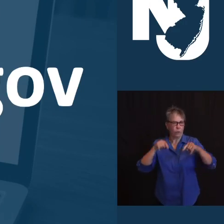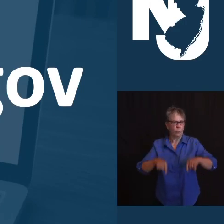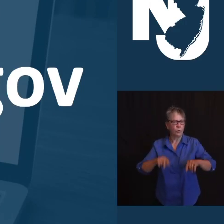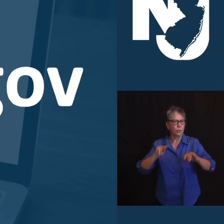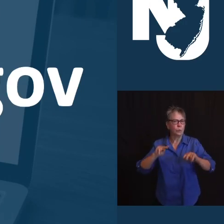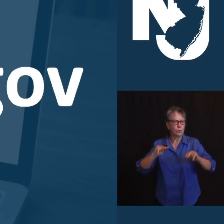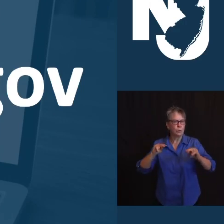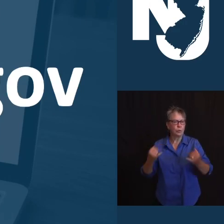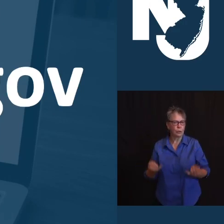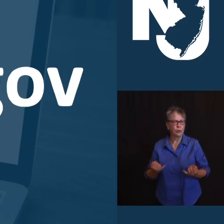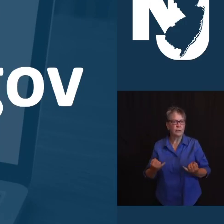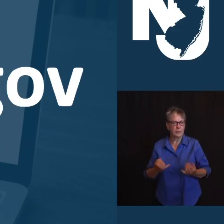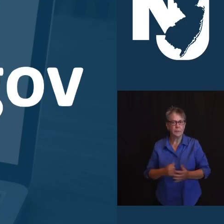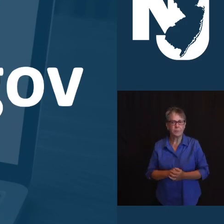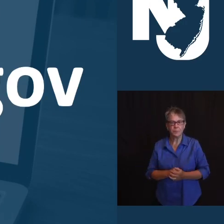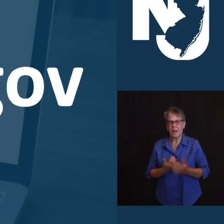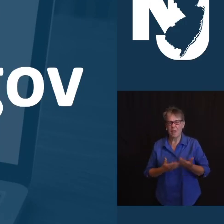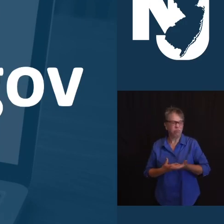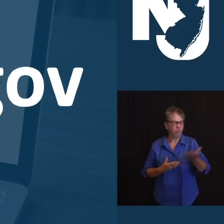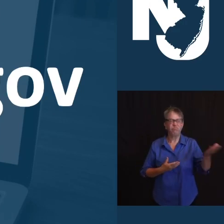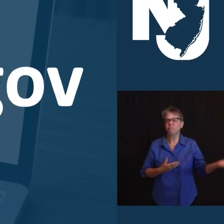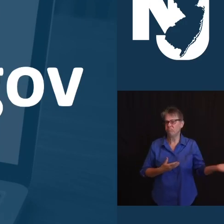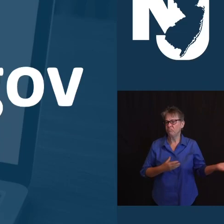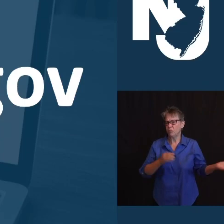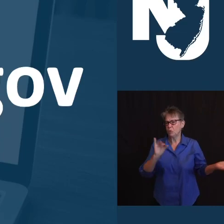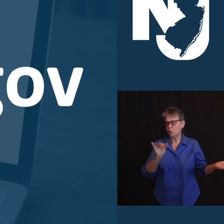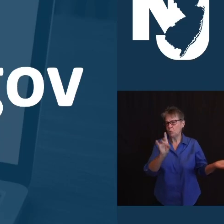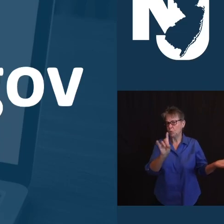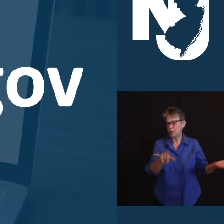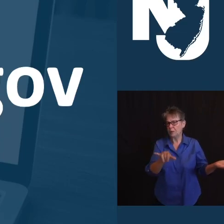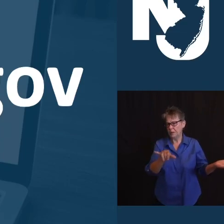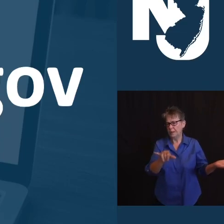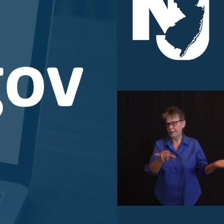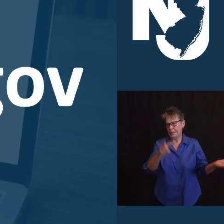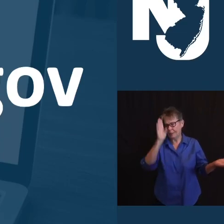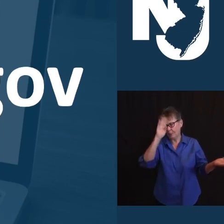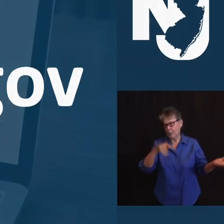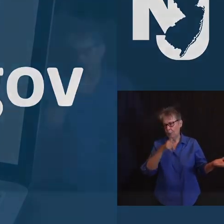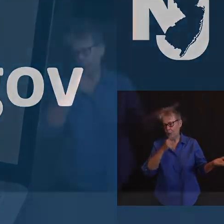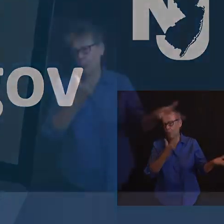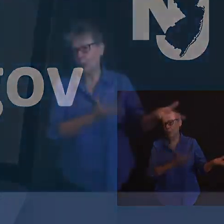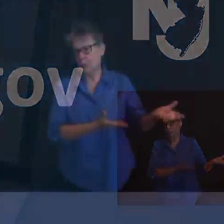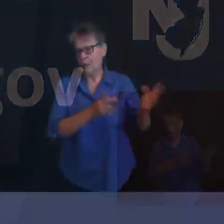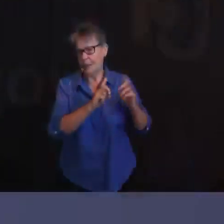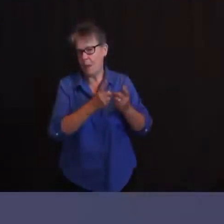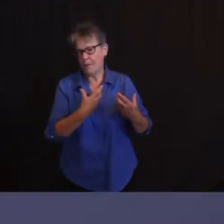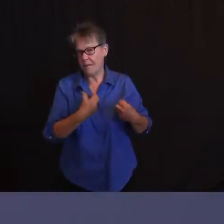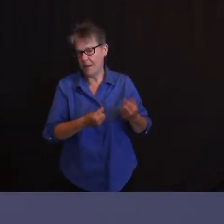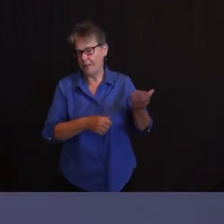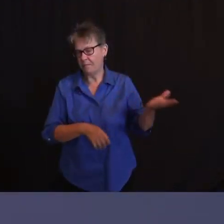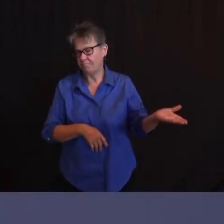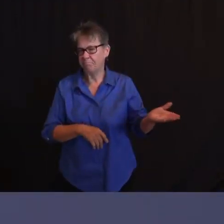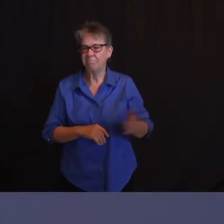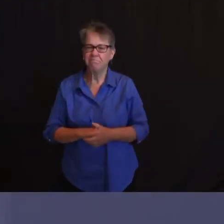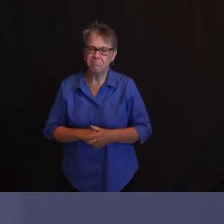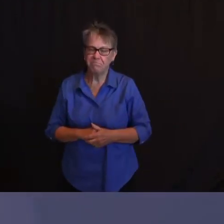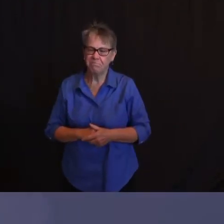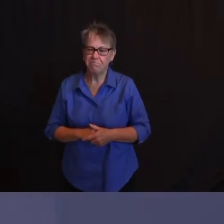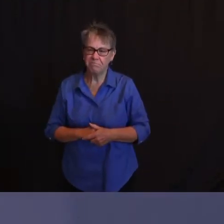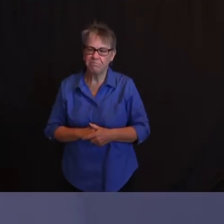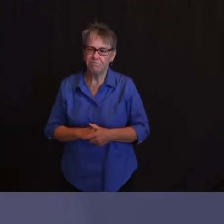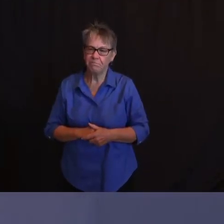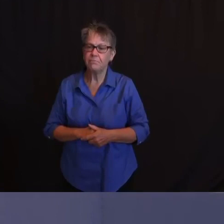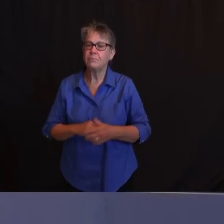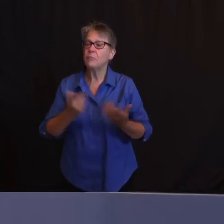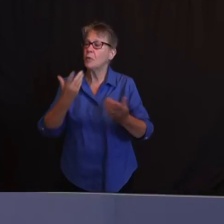welcome the woman who needs no introduction, the Commissioner of the Department of Health, Judy Persichilli. Thank you, Governor, and good afternoon. Well,